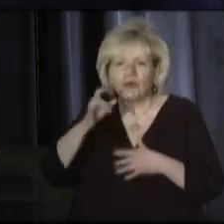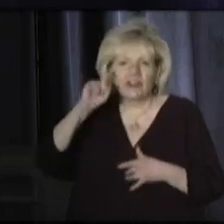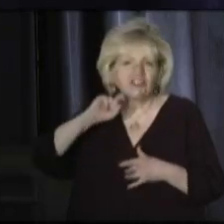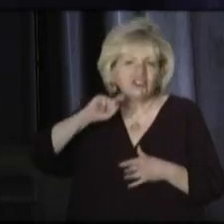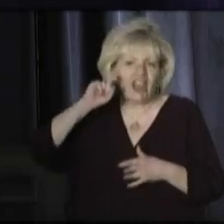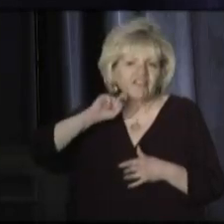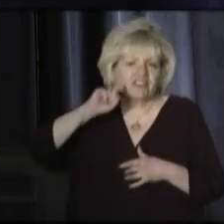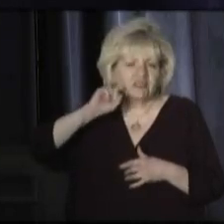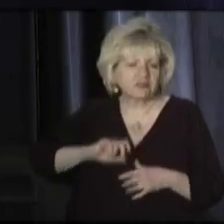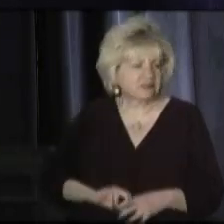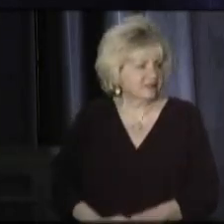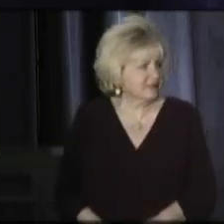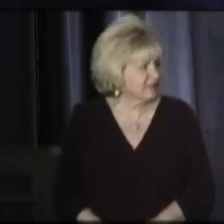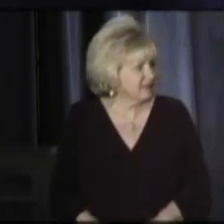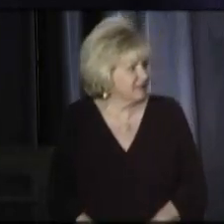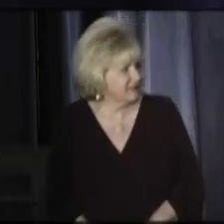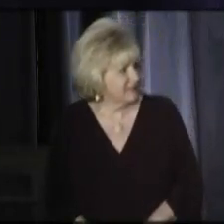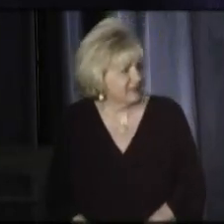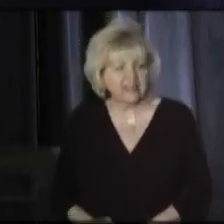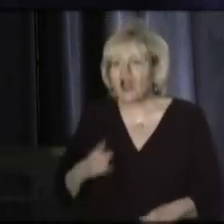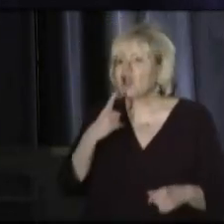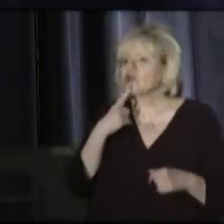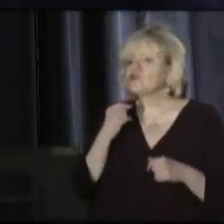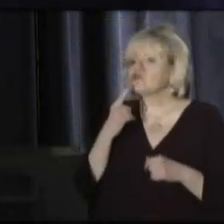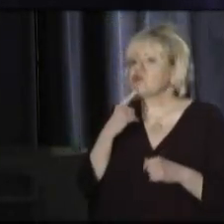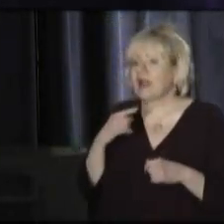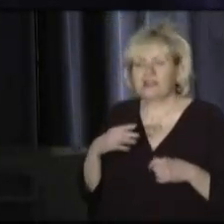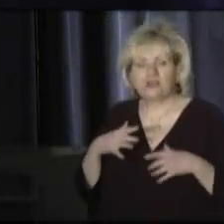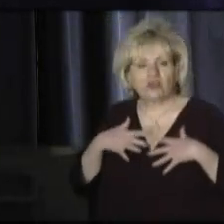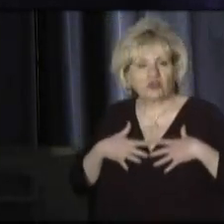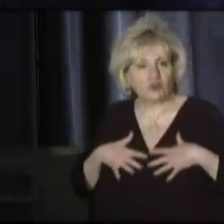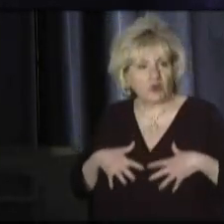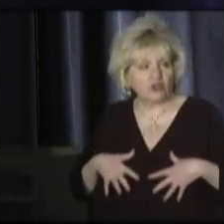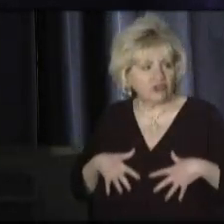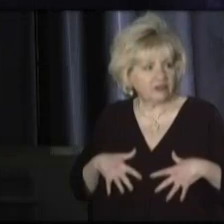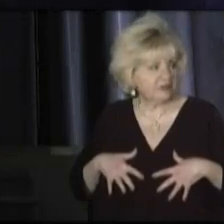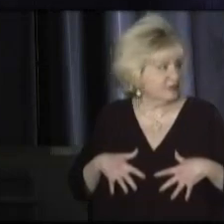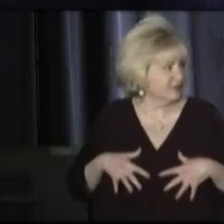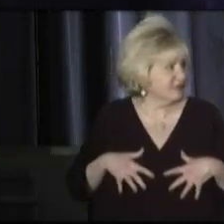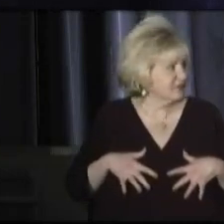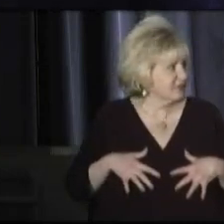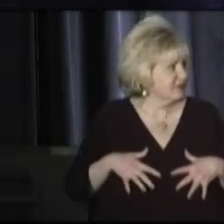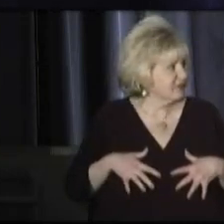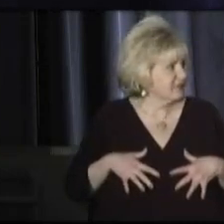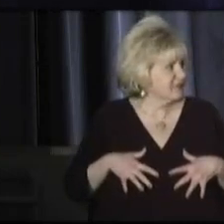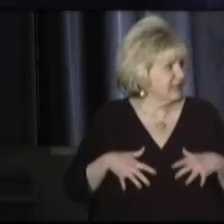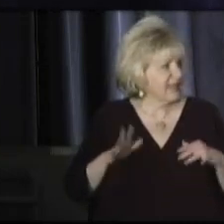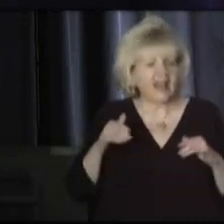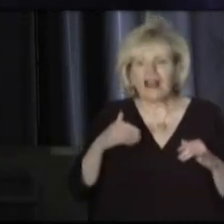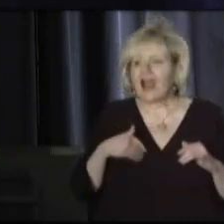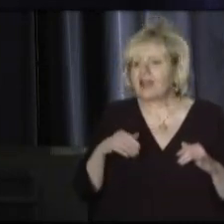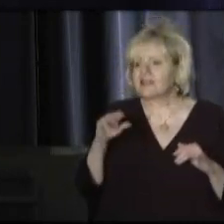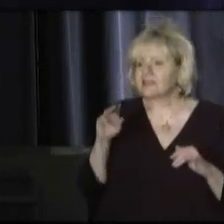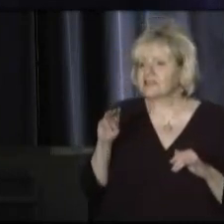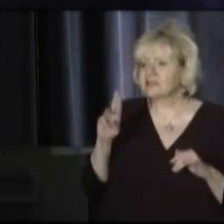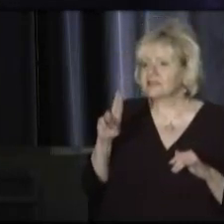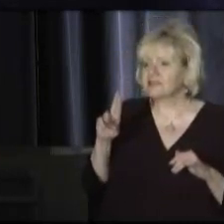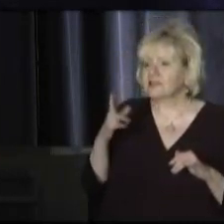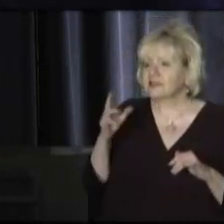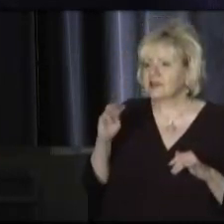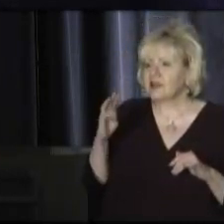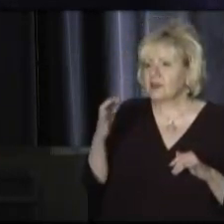the toilet from sitting too long, my mind in the book, the details of my life, my spine aching. My entire